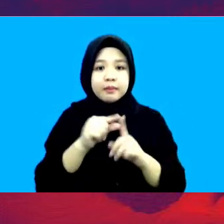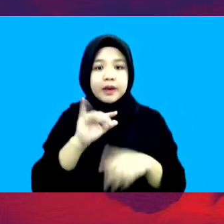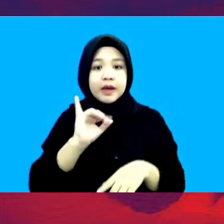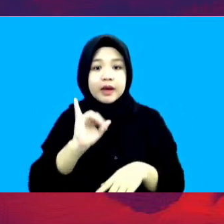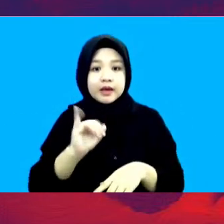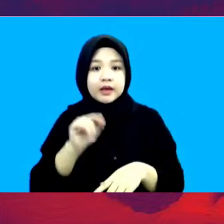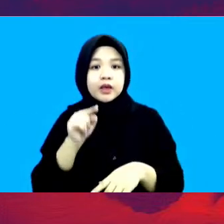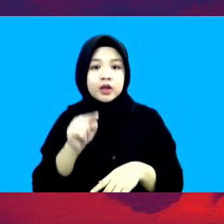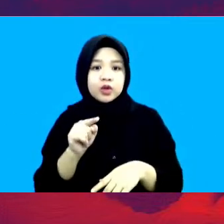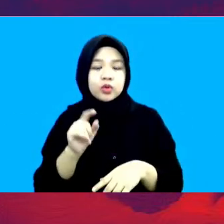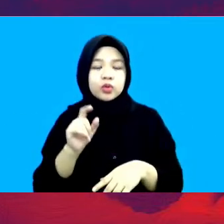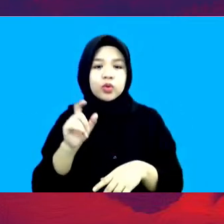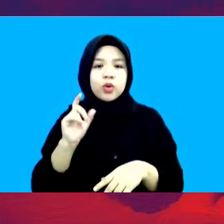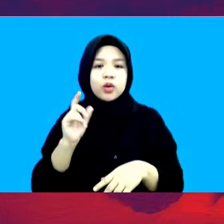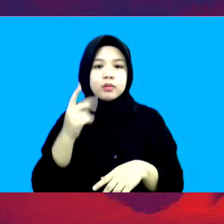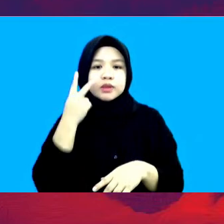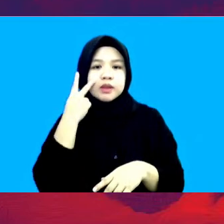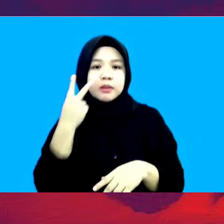Of course.